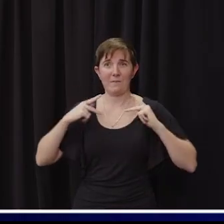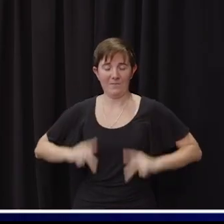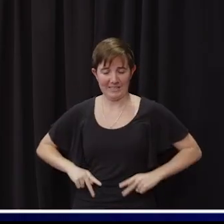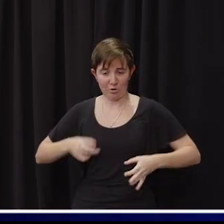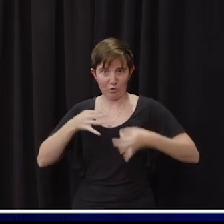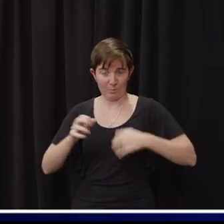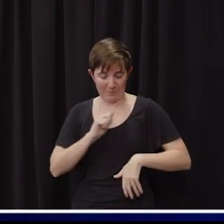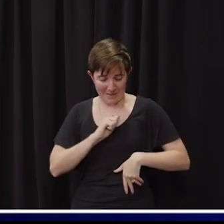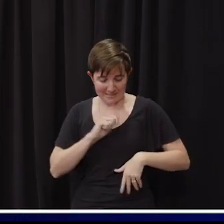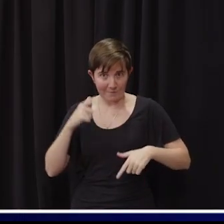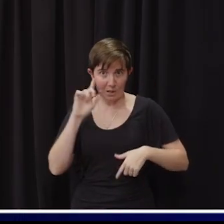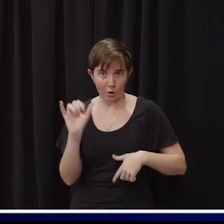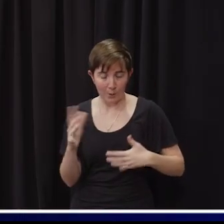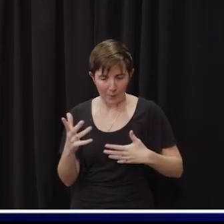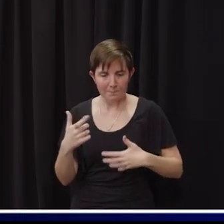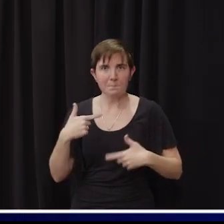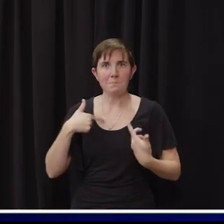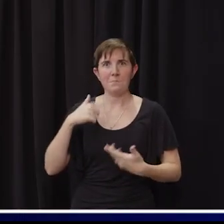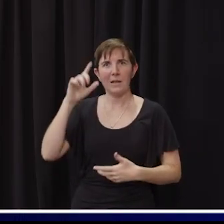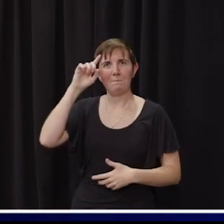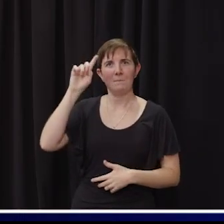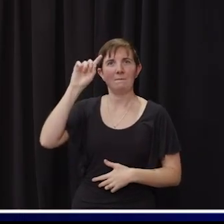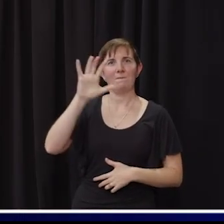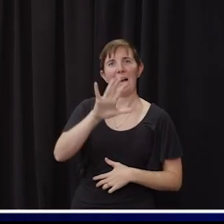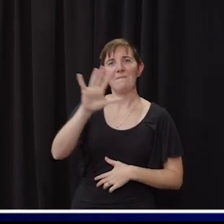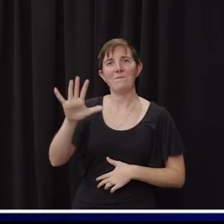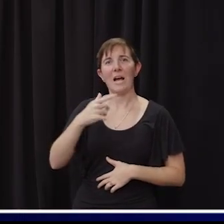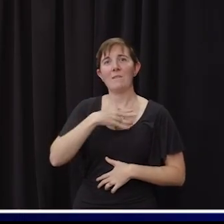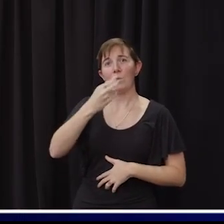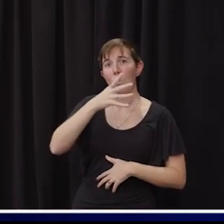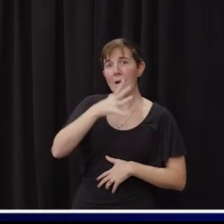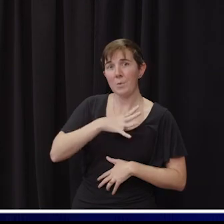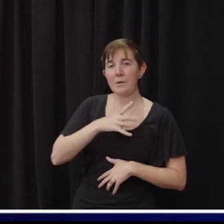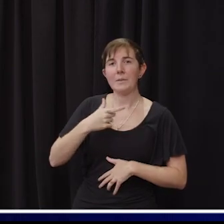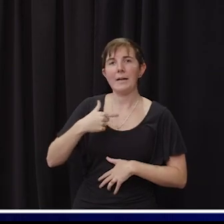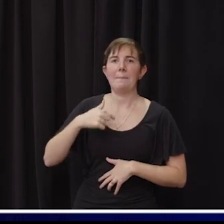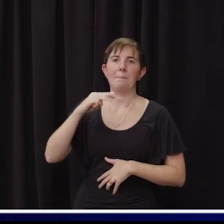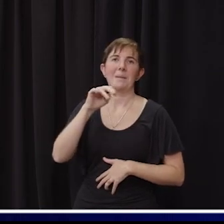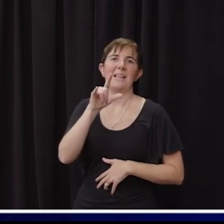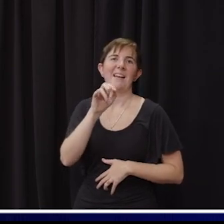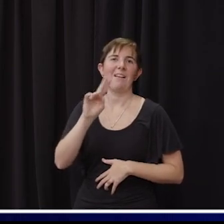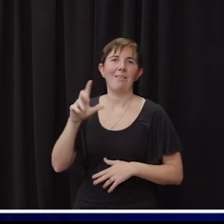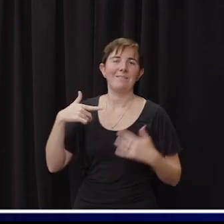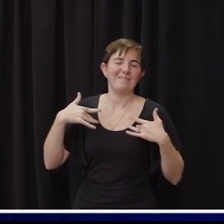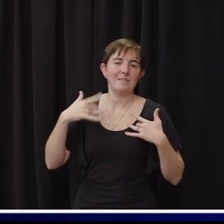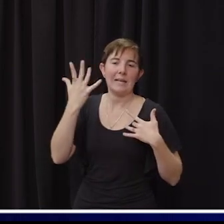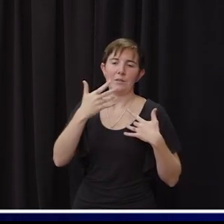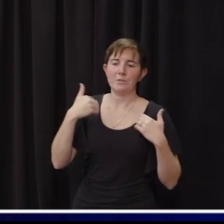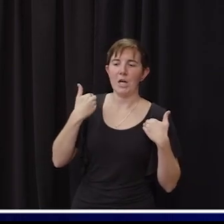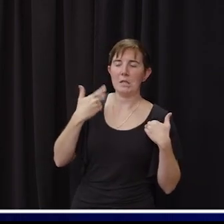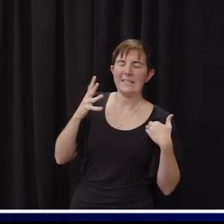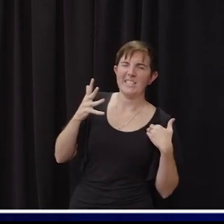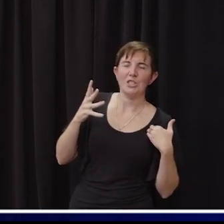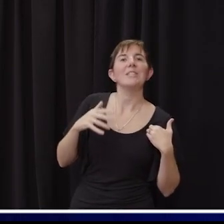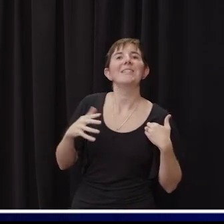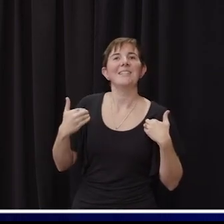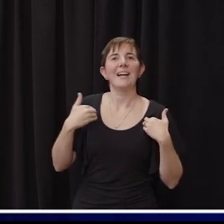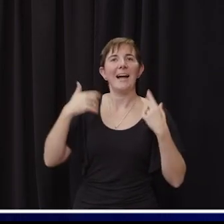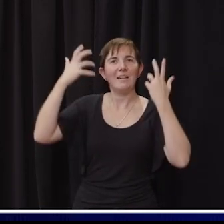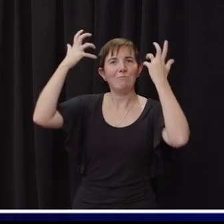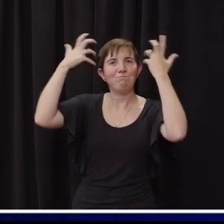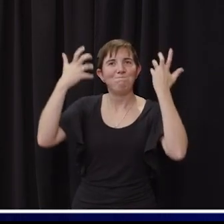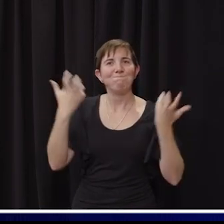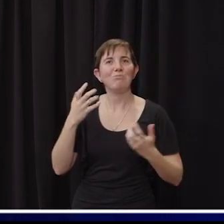of myself is I am a 5'5" white woman. I'm a millennial. I look young-ish. I've got curly